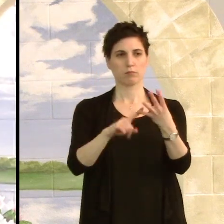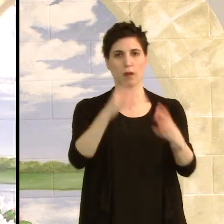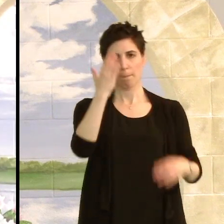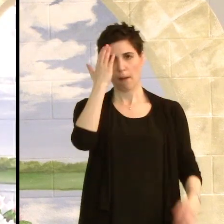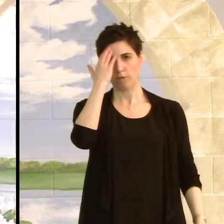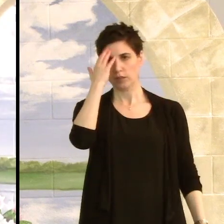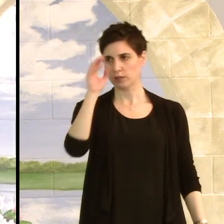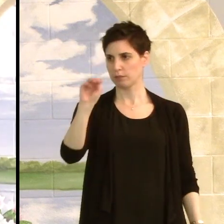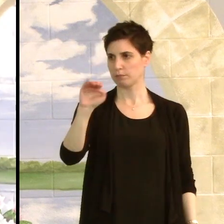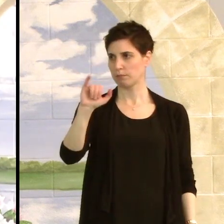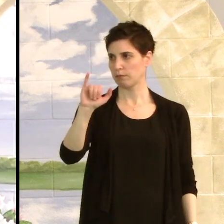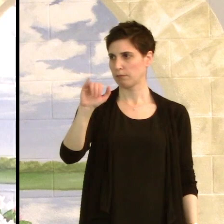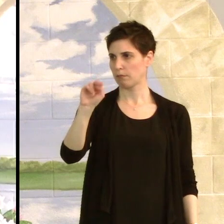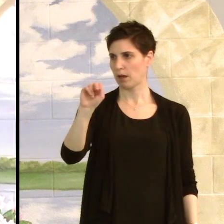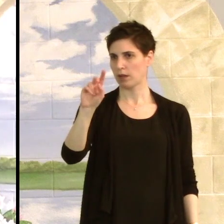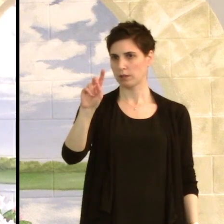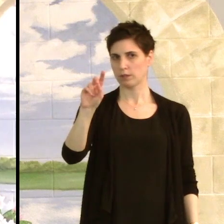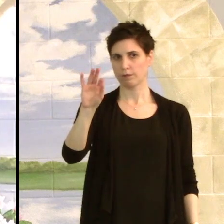mindfulness,